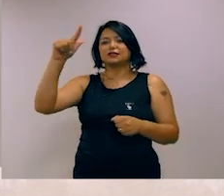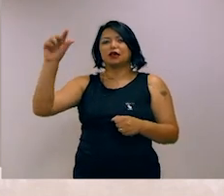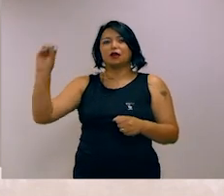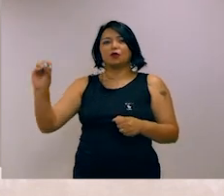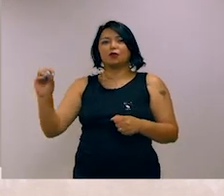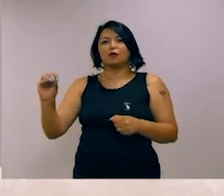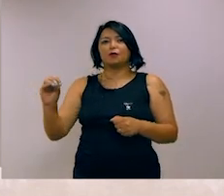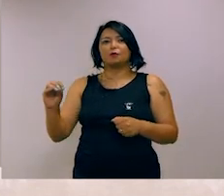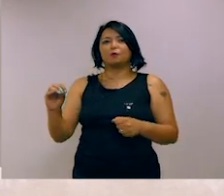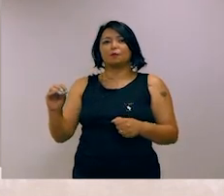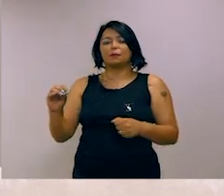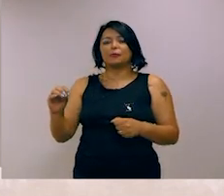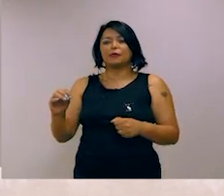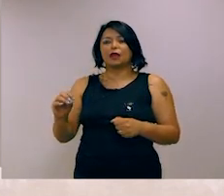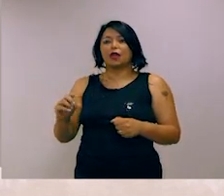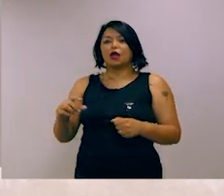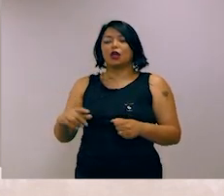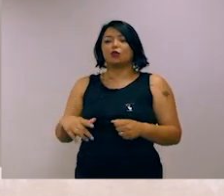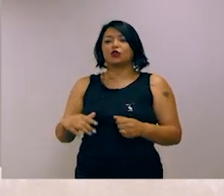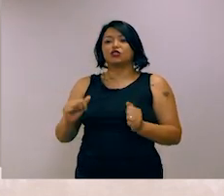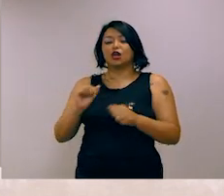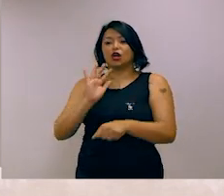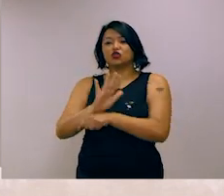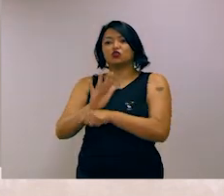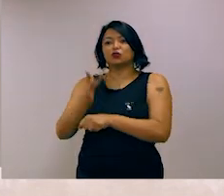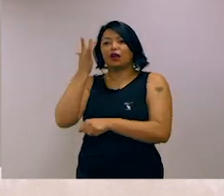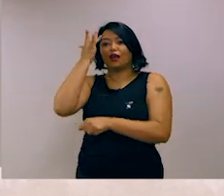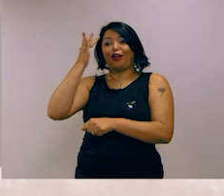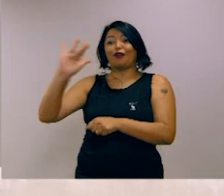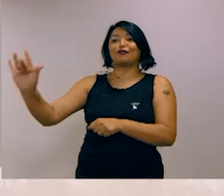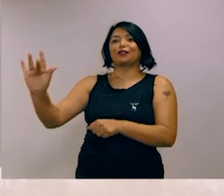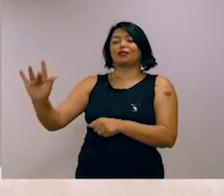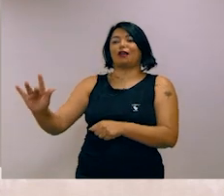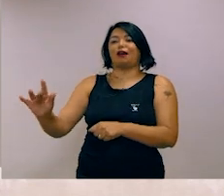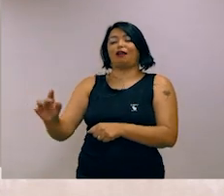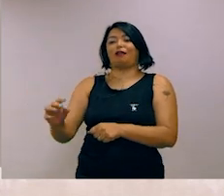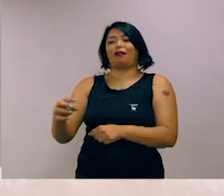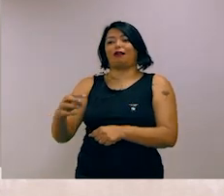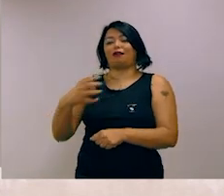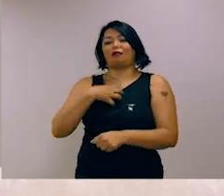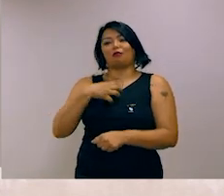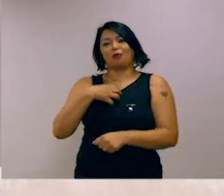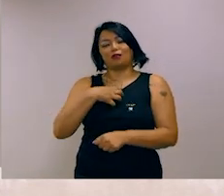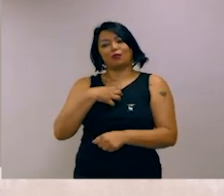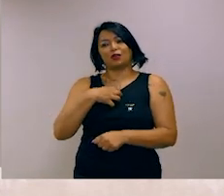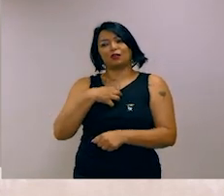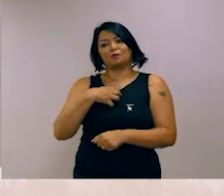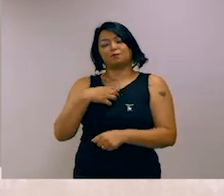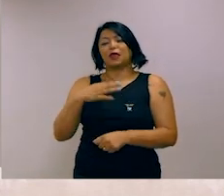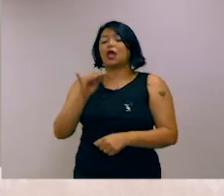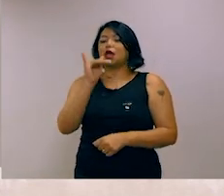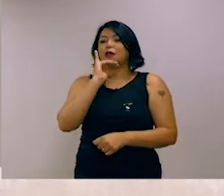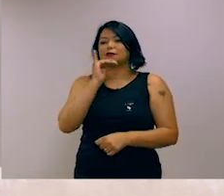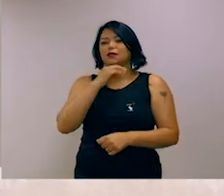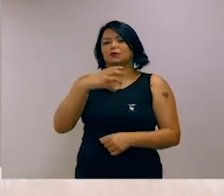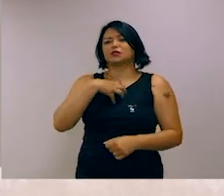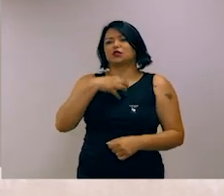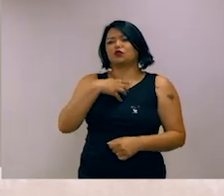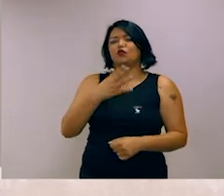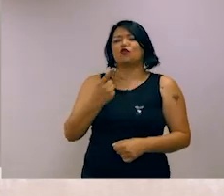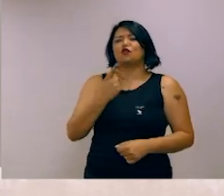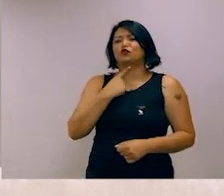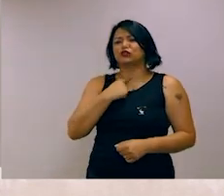thinking about soda consumption, this is a behavior we want to reduce. So what we are looking for is to increase